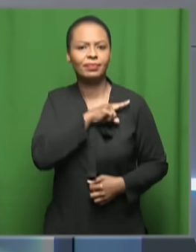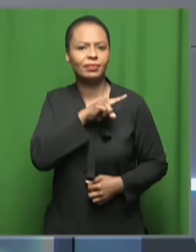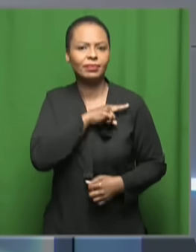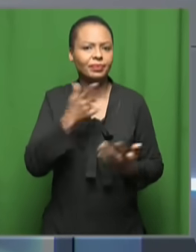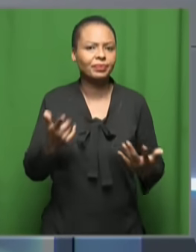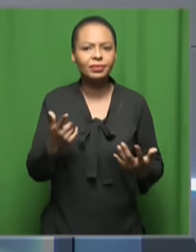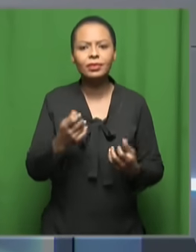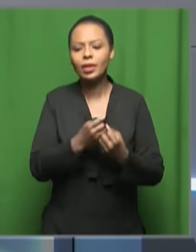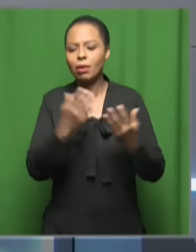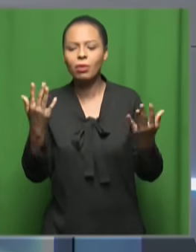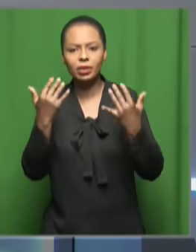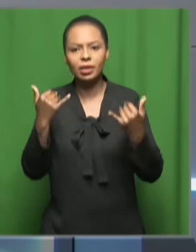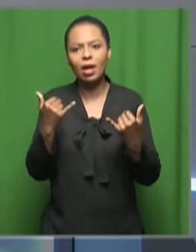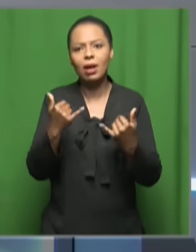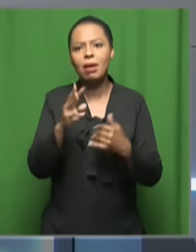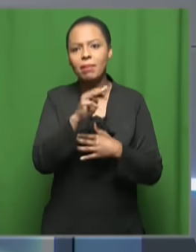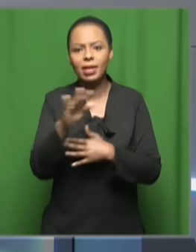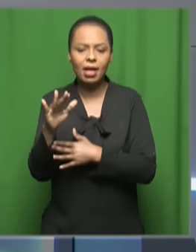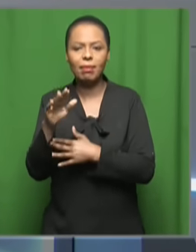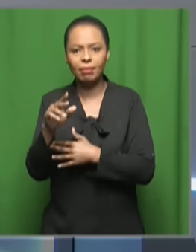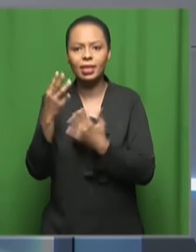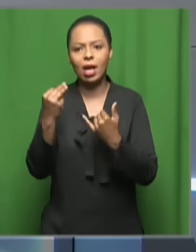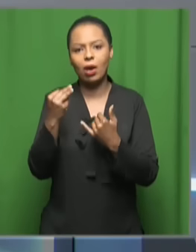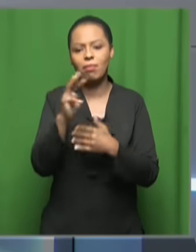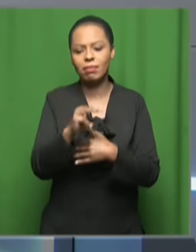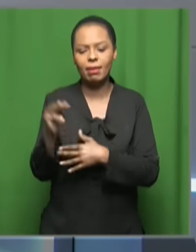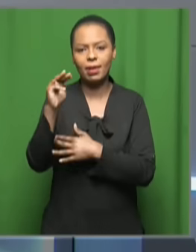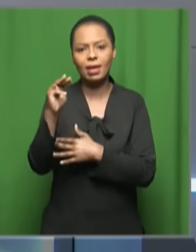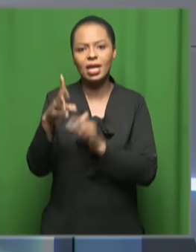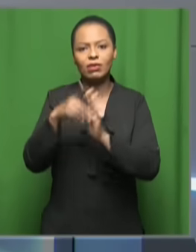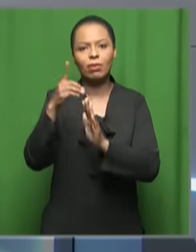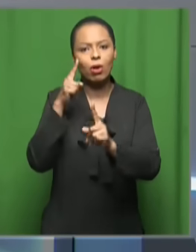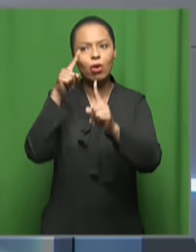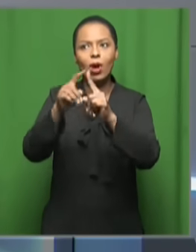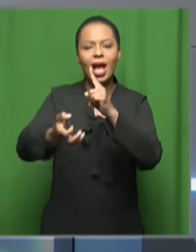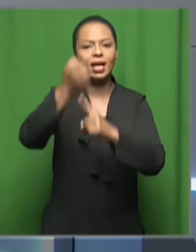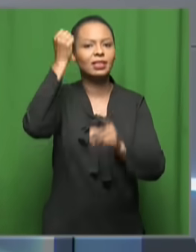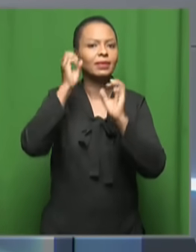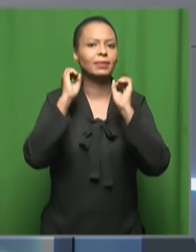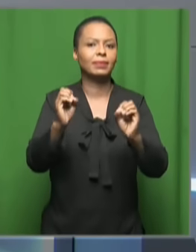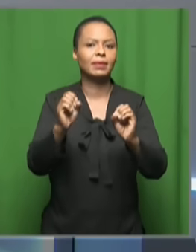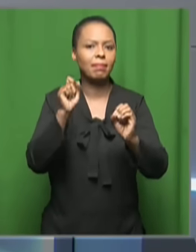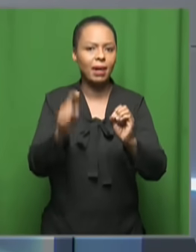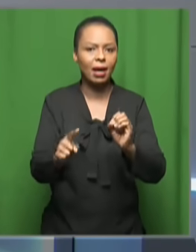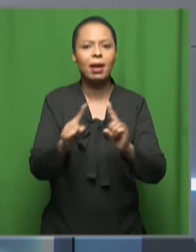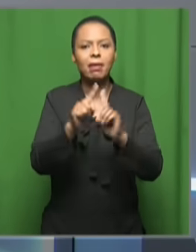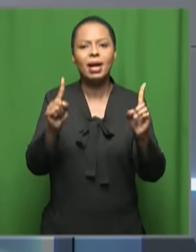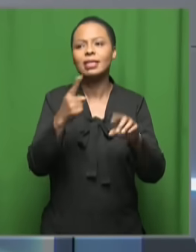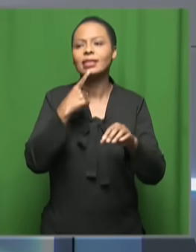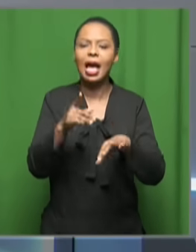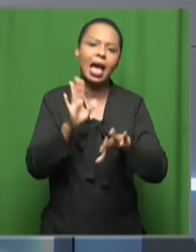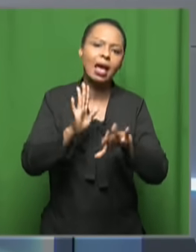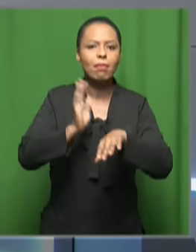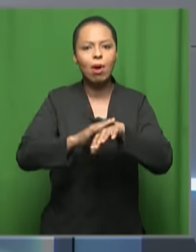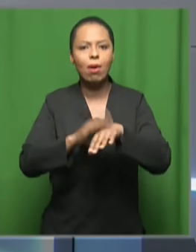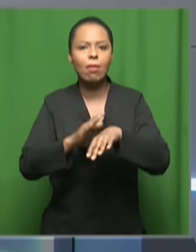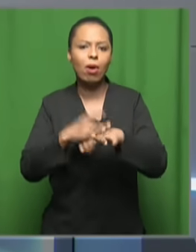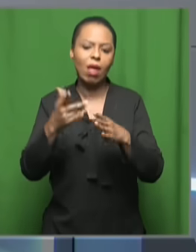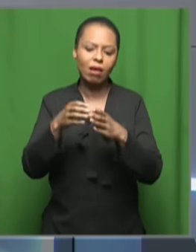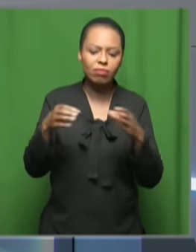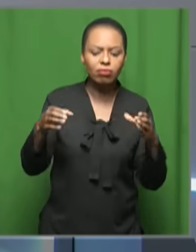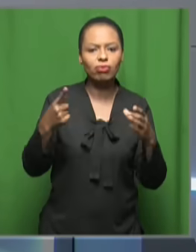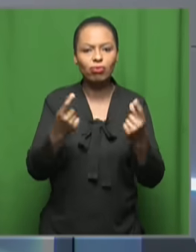Development Goals were not met, and we said, okay, let's set the new agenda, let's expand the indicators and all of that. We can do all of that, but if the